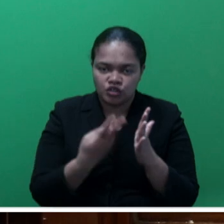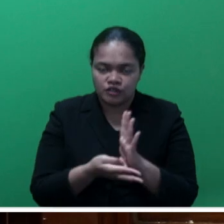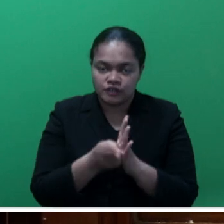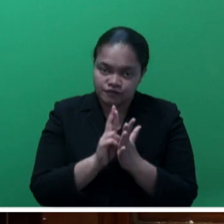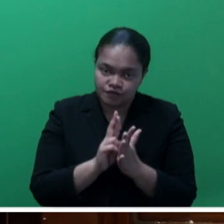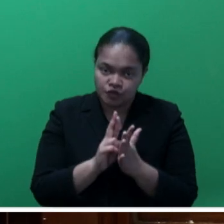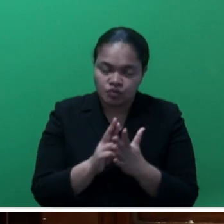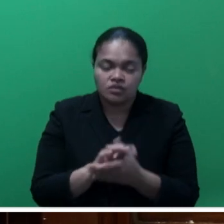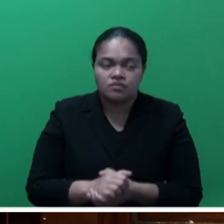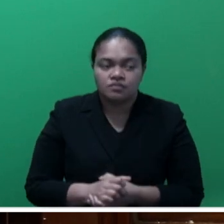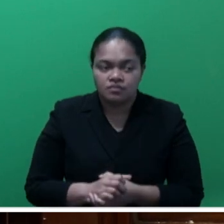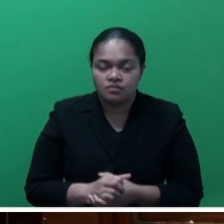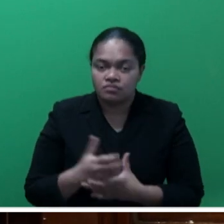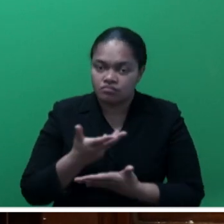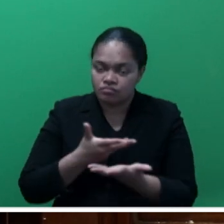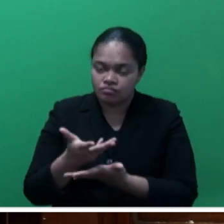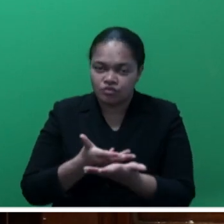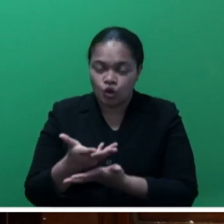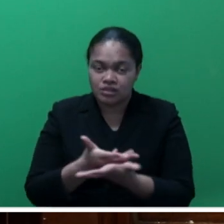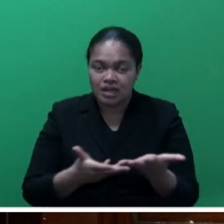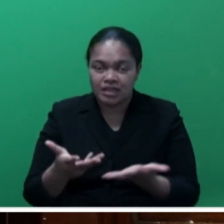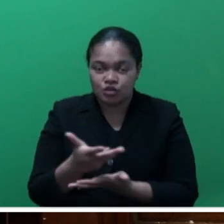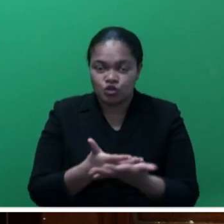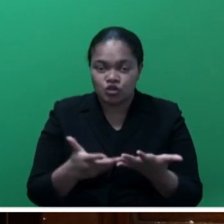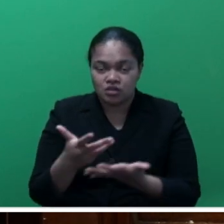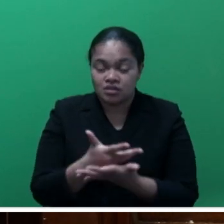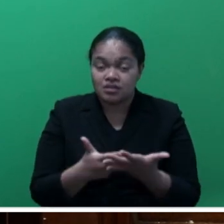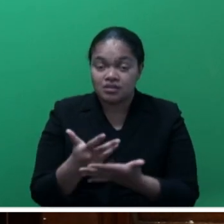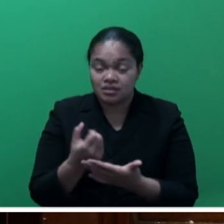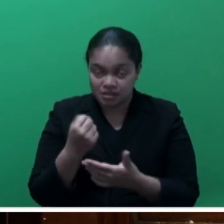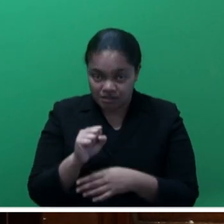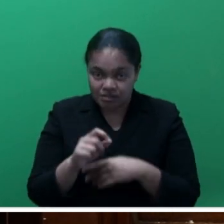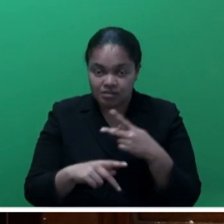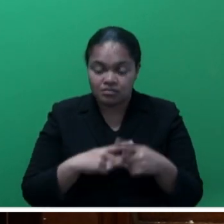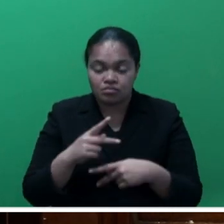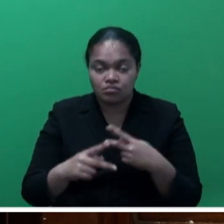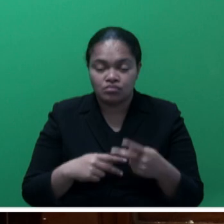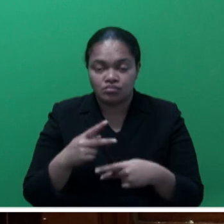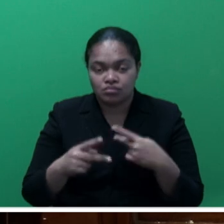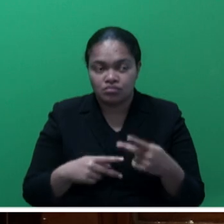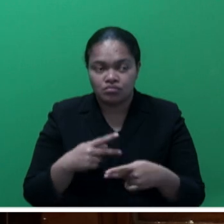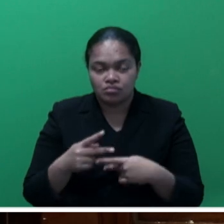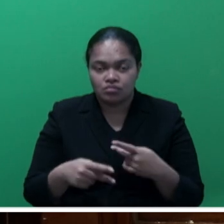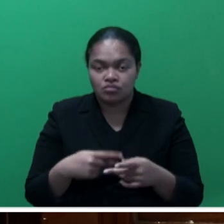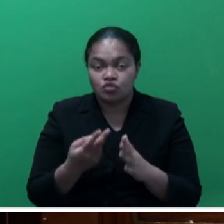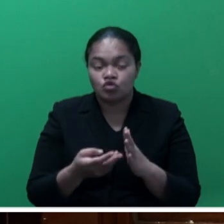and consultation is now in progress to bring the